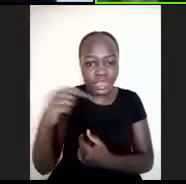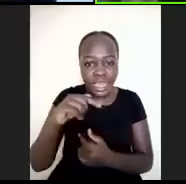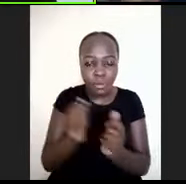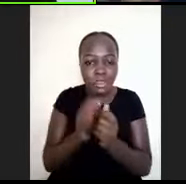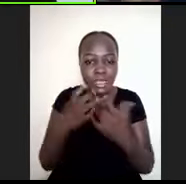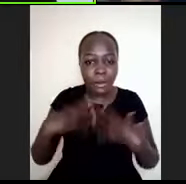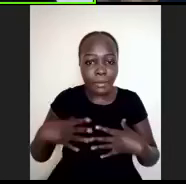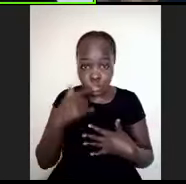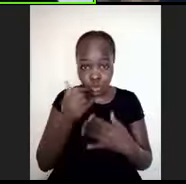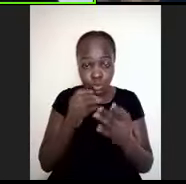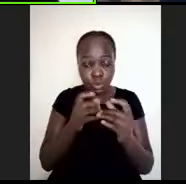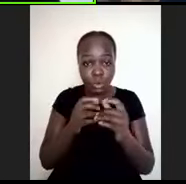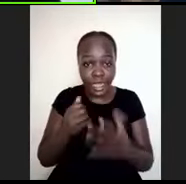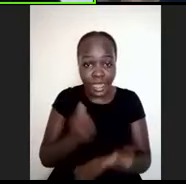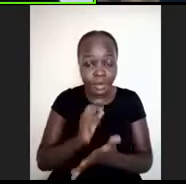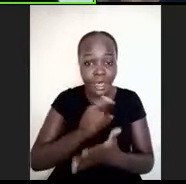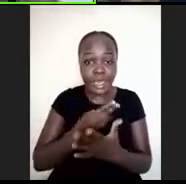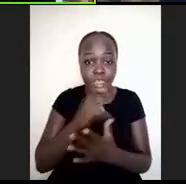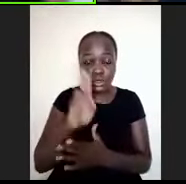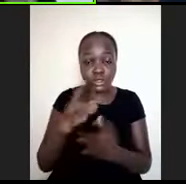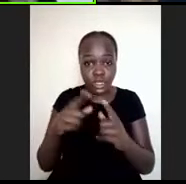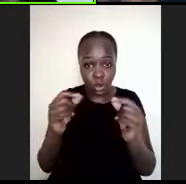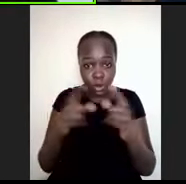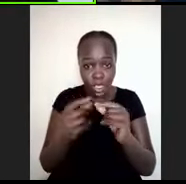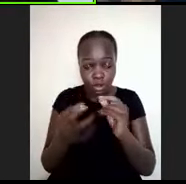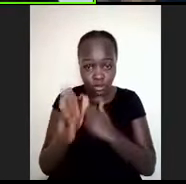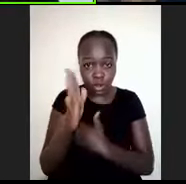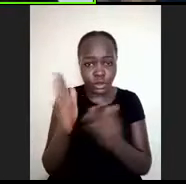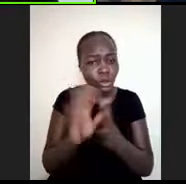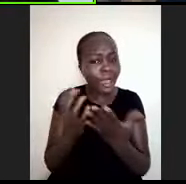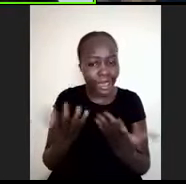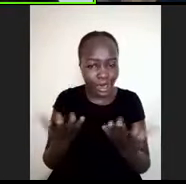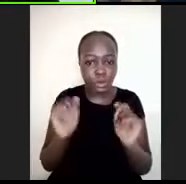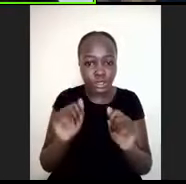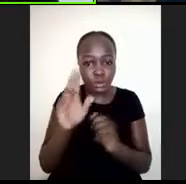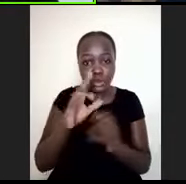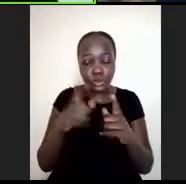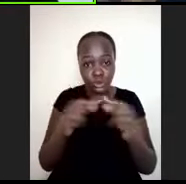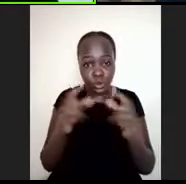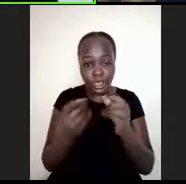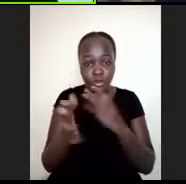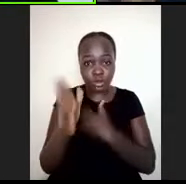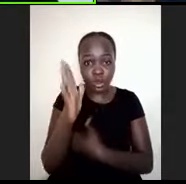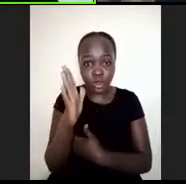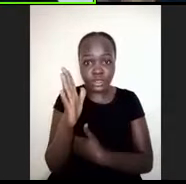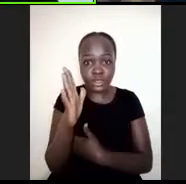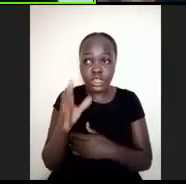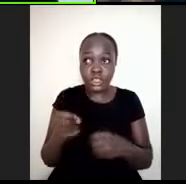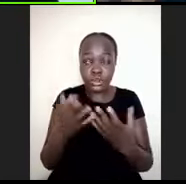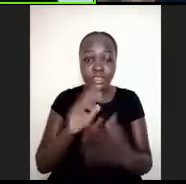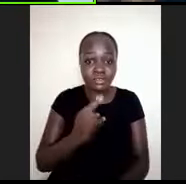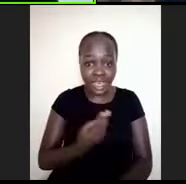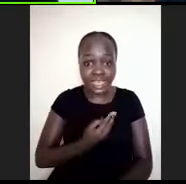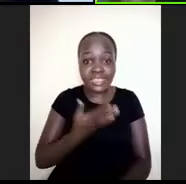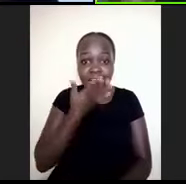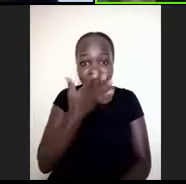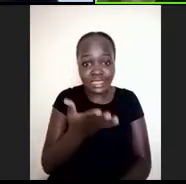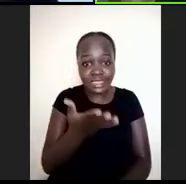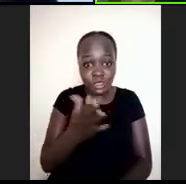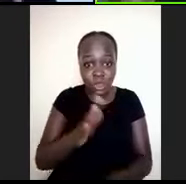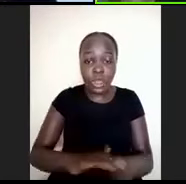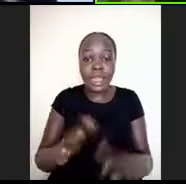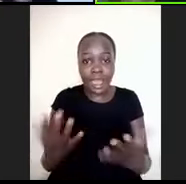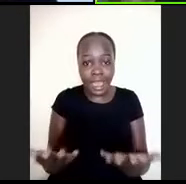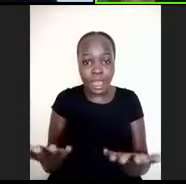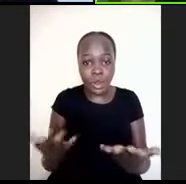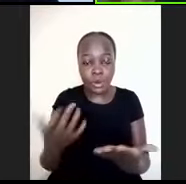through using the word of God, or how we can use the word of God to give us answers on how we